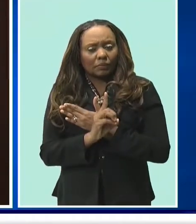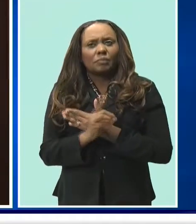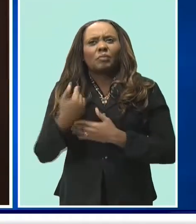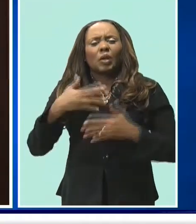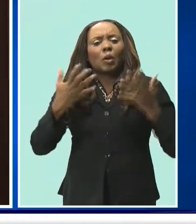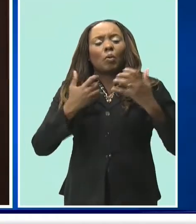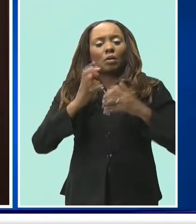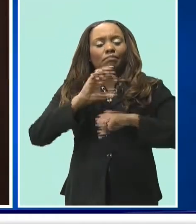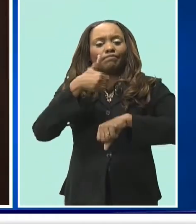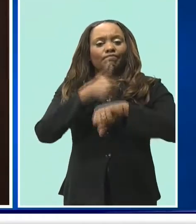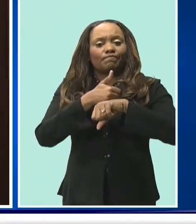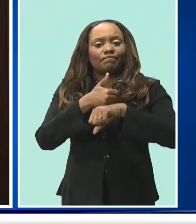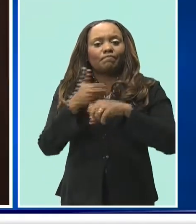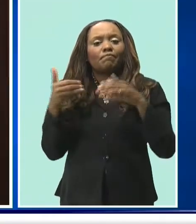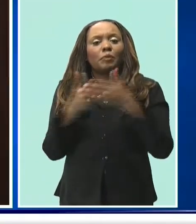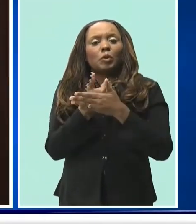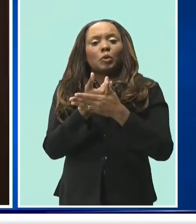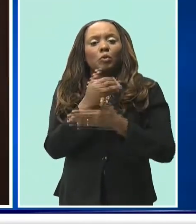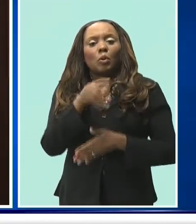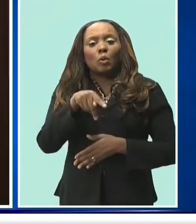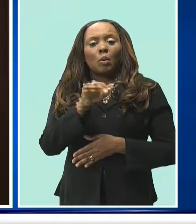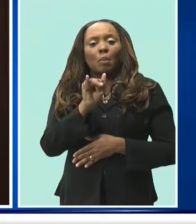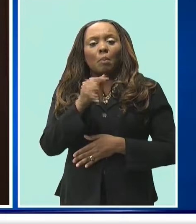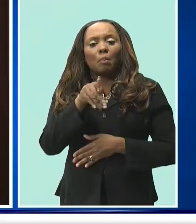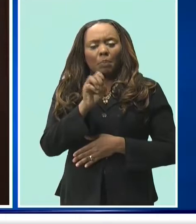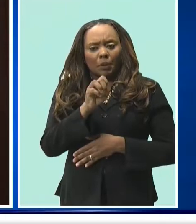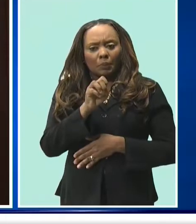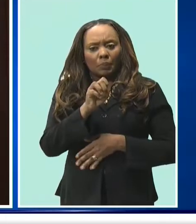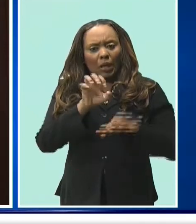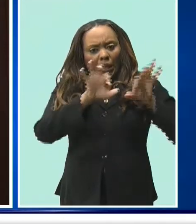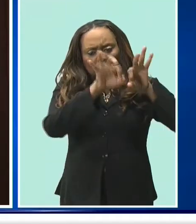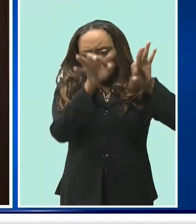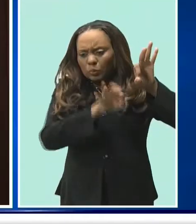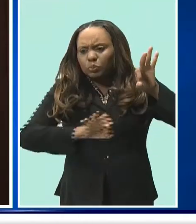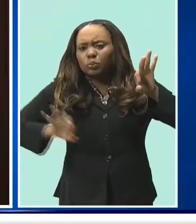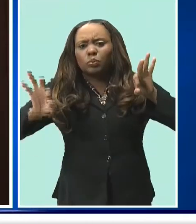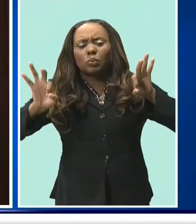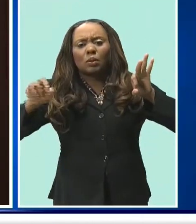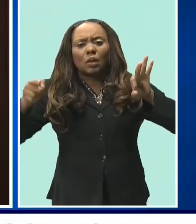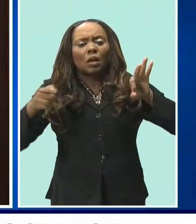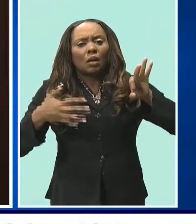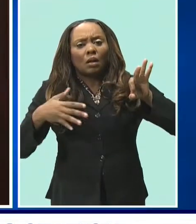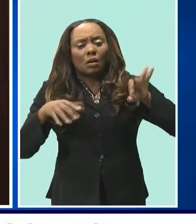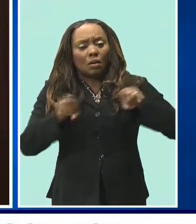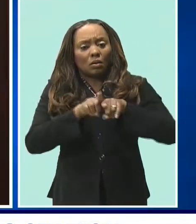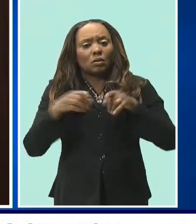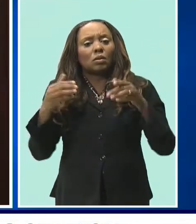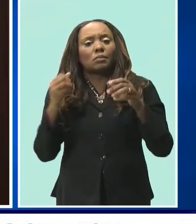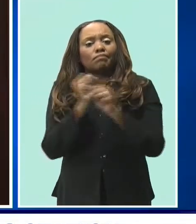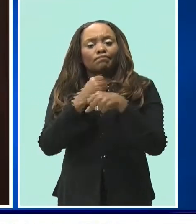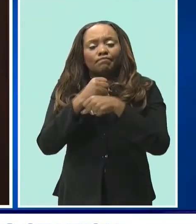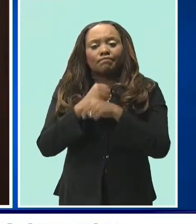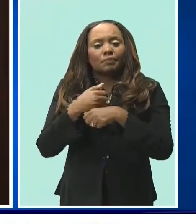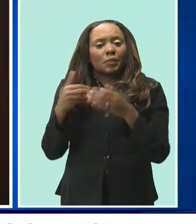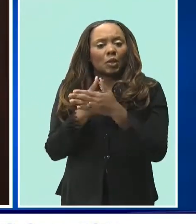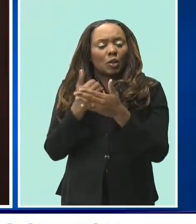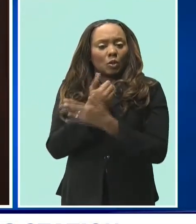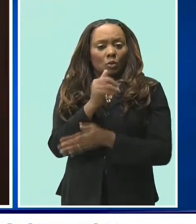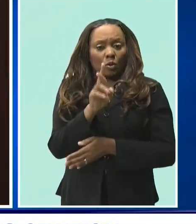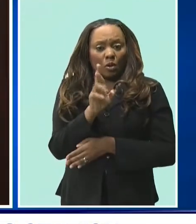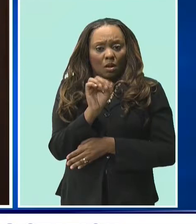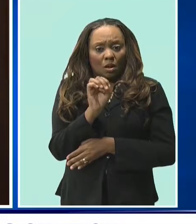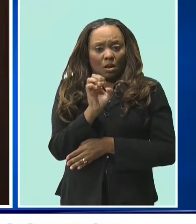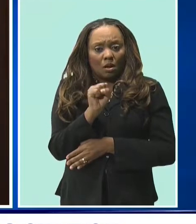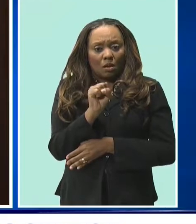pipeline from Vineyard right up to here. And we also have to construct a new reservoir at